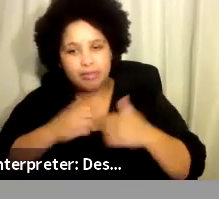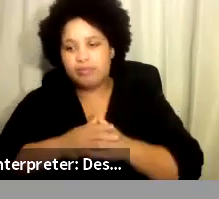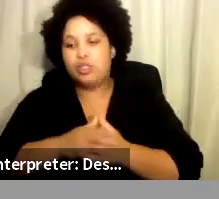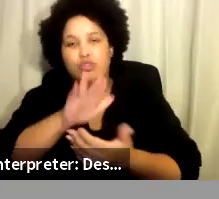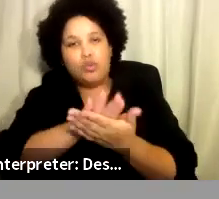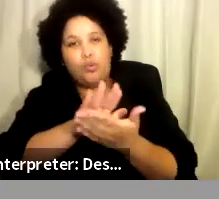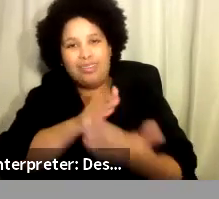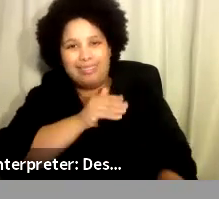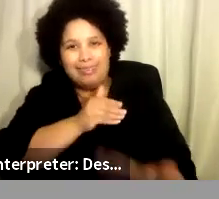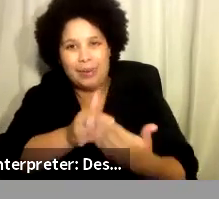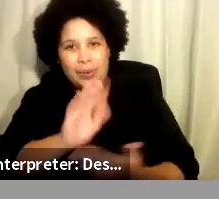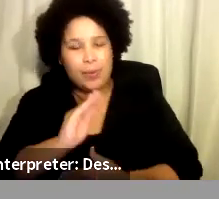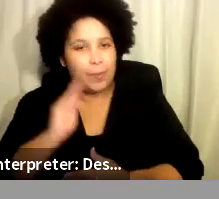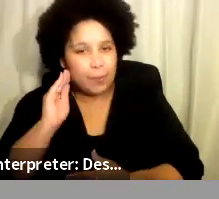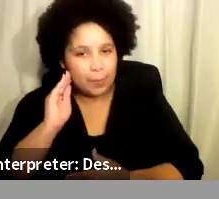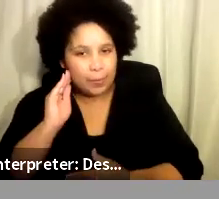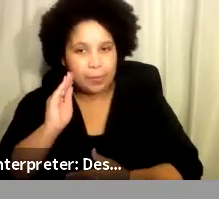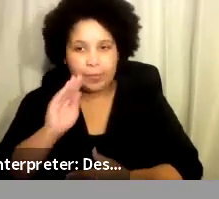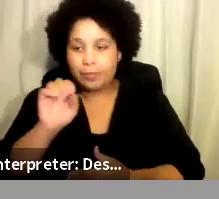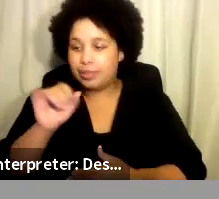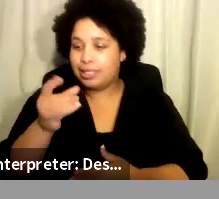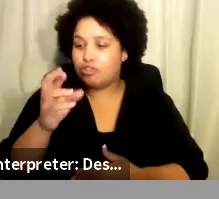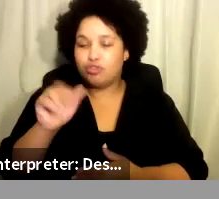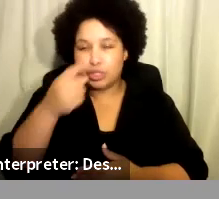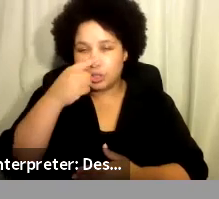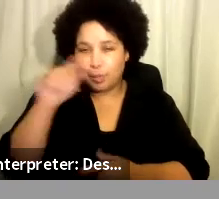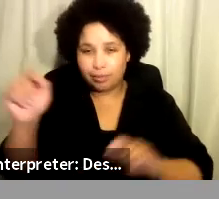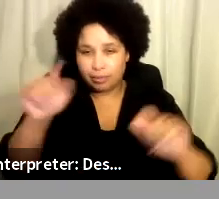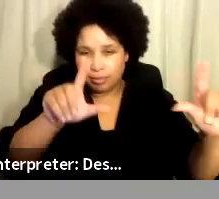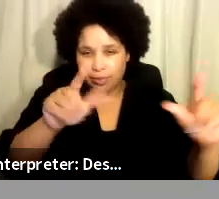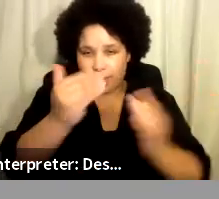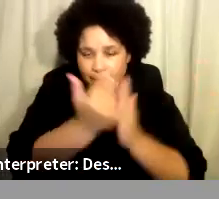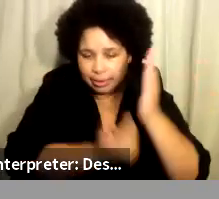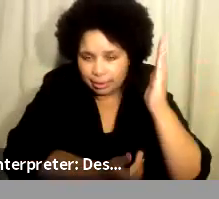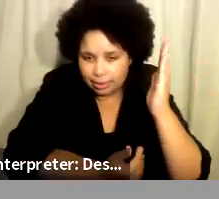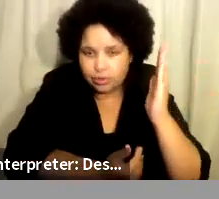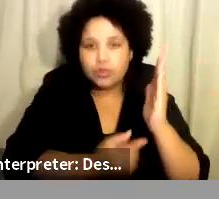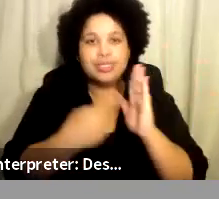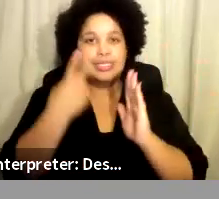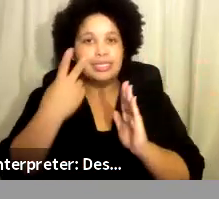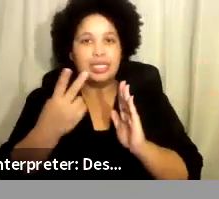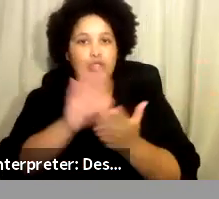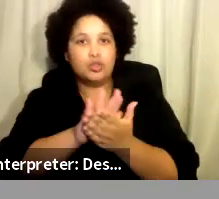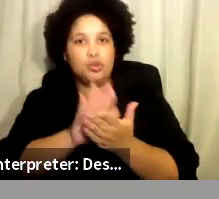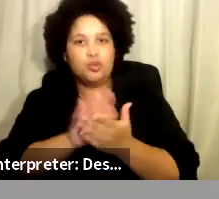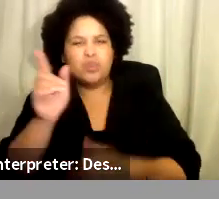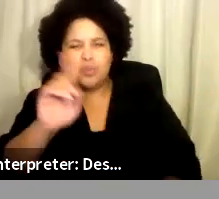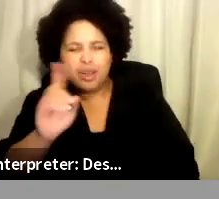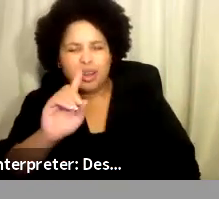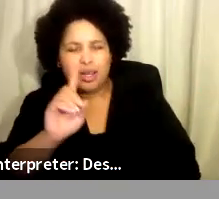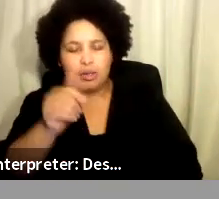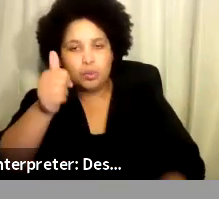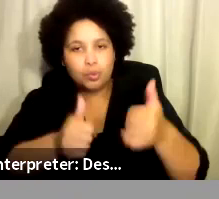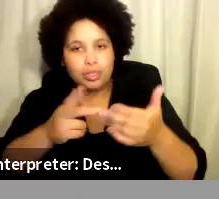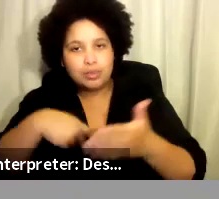to you. Sandra, if you have that list, do you mind putting it up? we'll show you where our schools are located and which programs